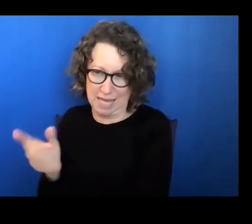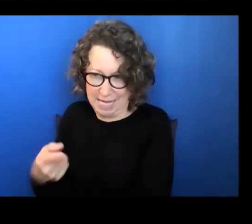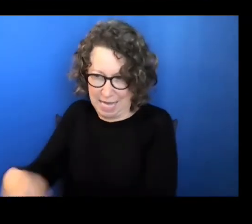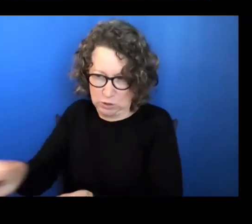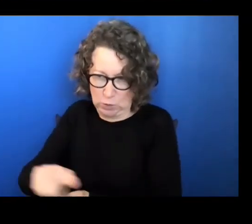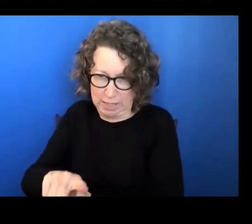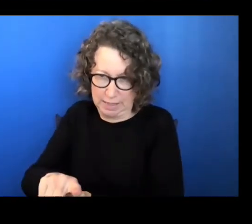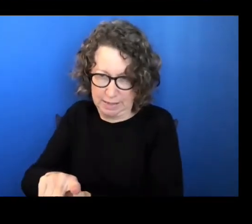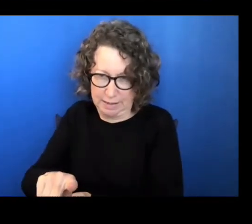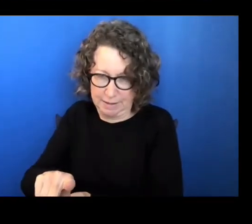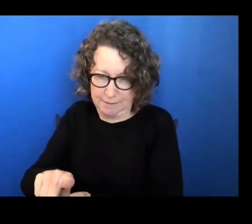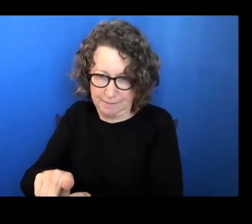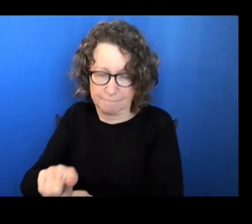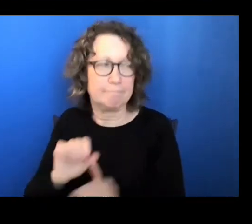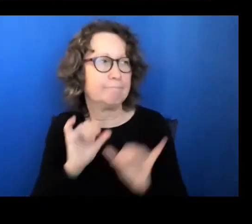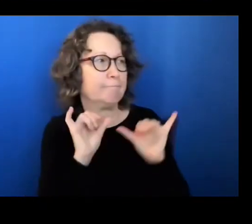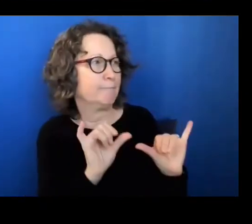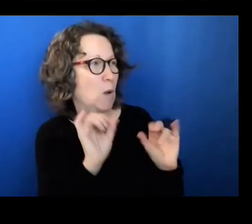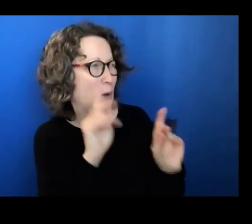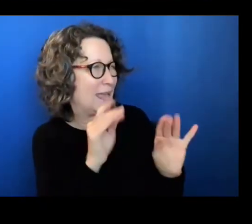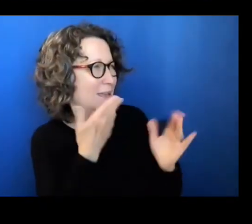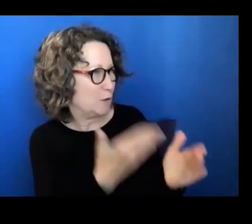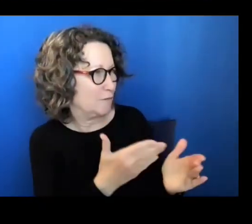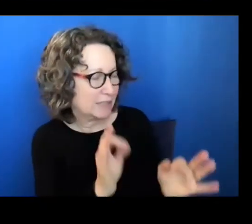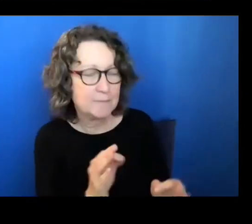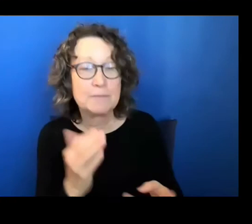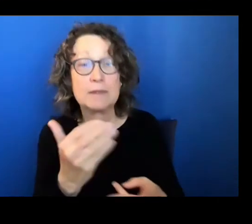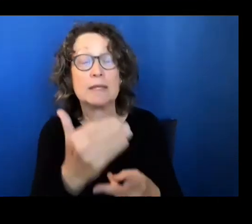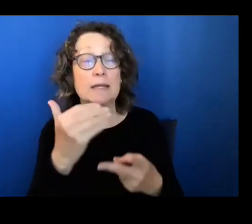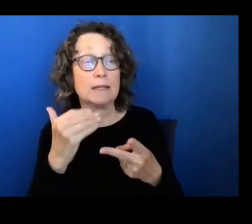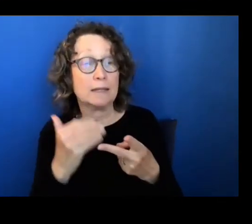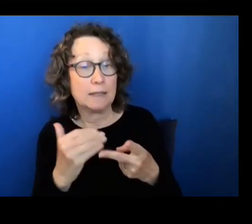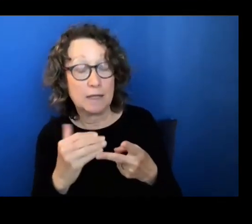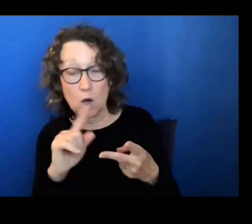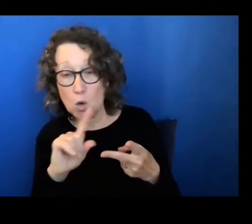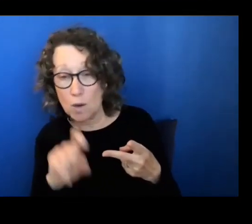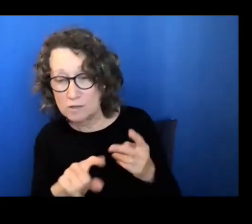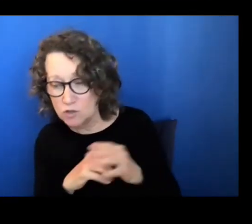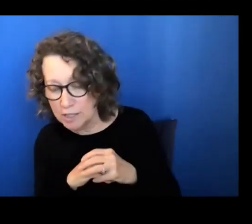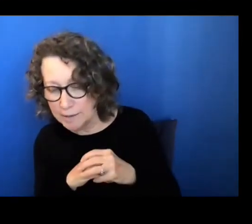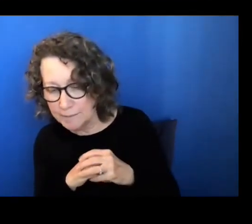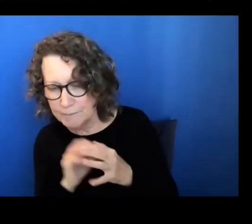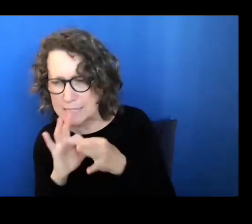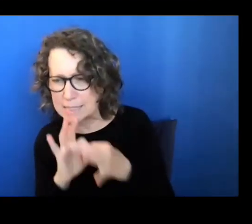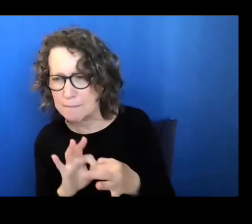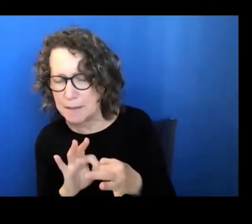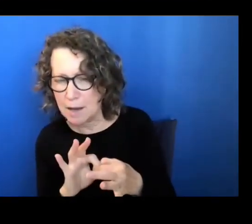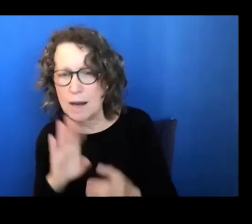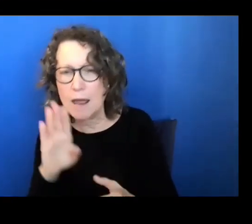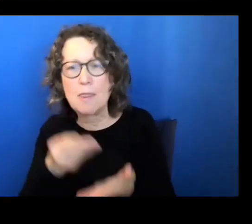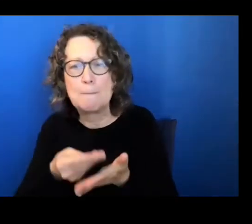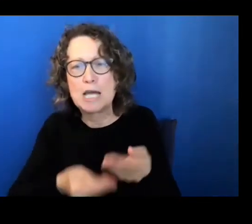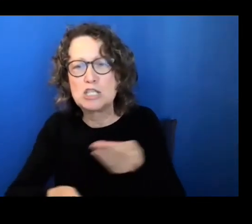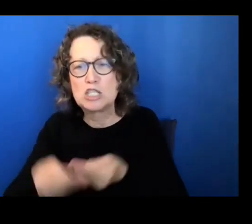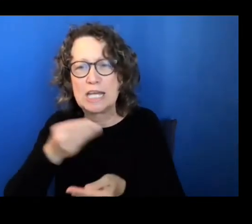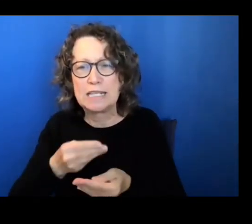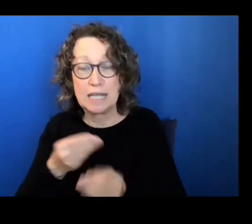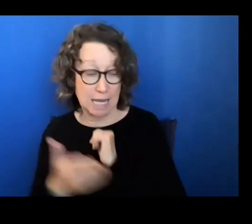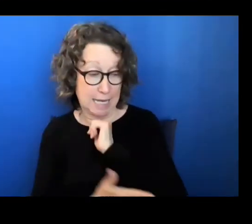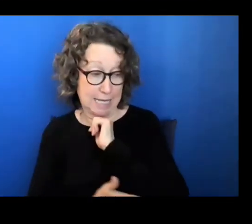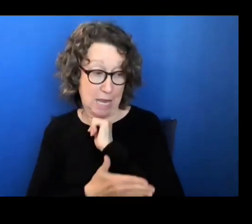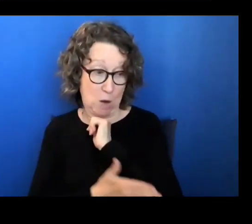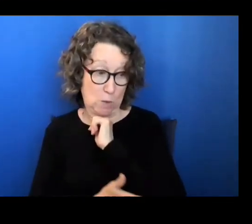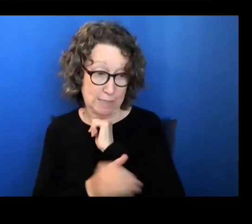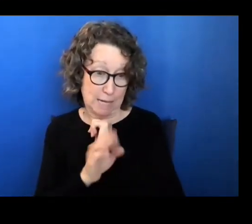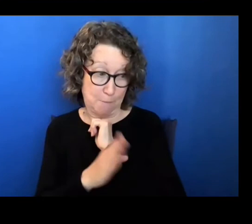week. Oh, okay, perfect. Thank you. And my next question is about the budget that the county, Santa